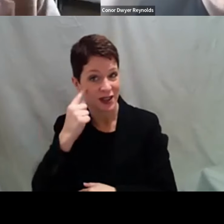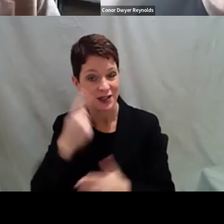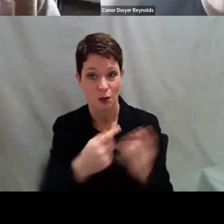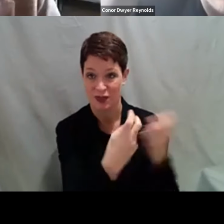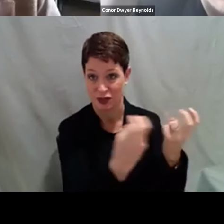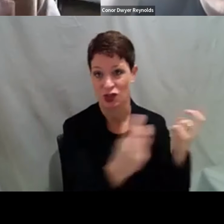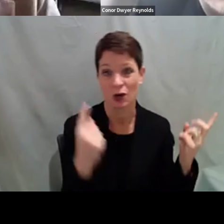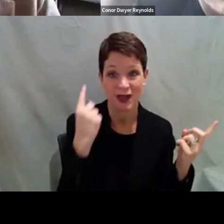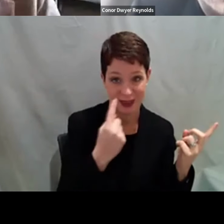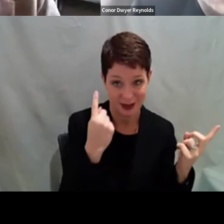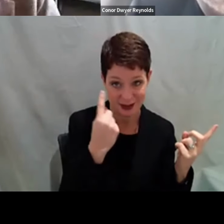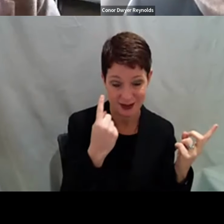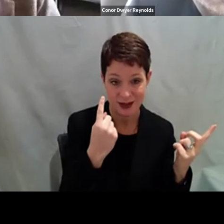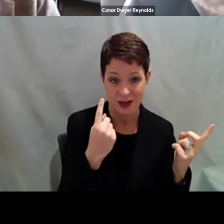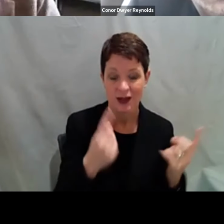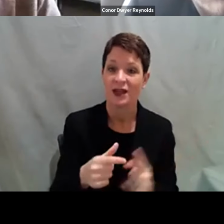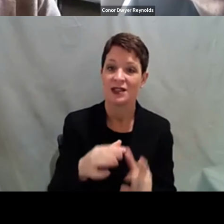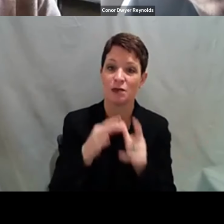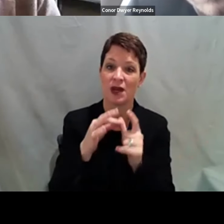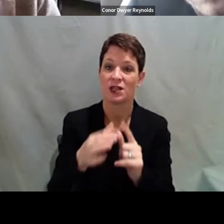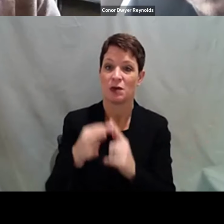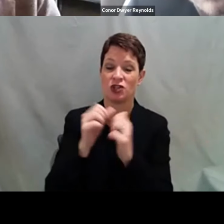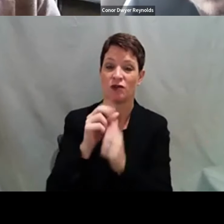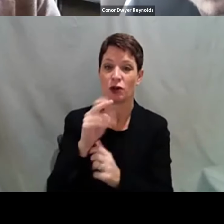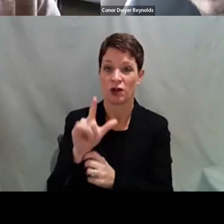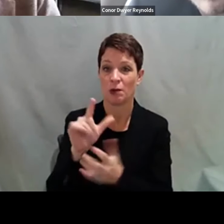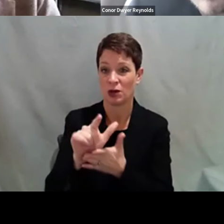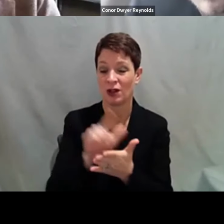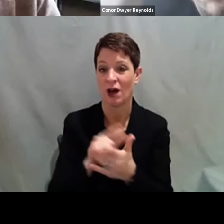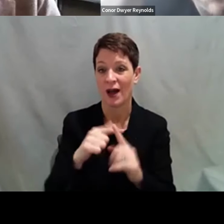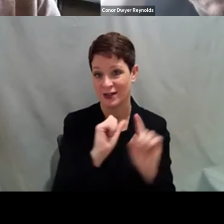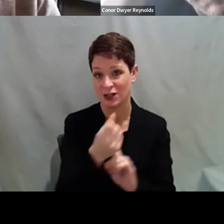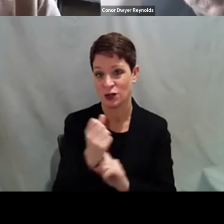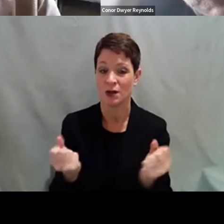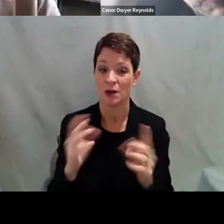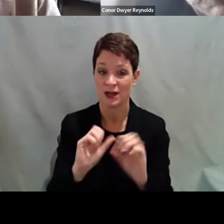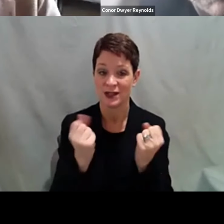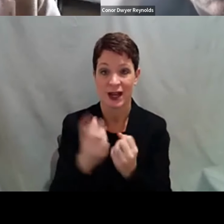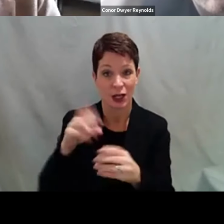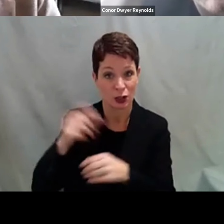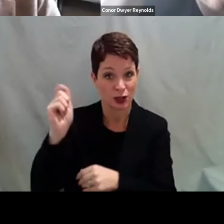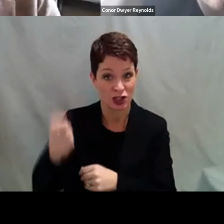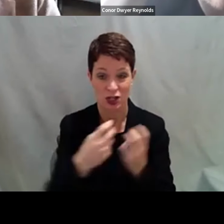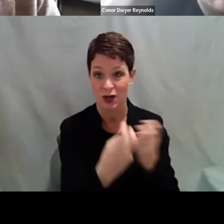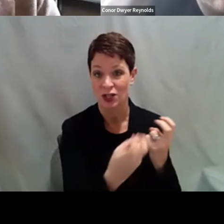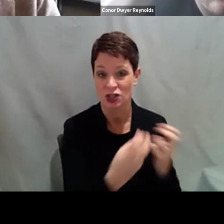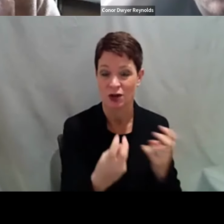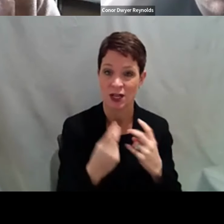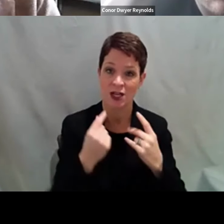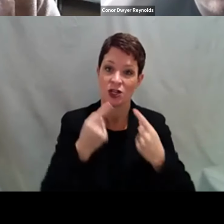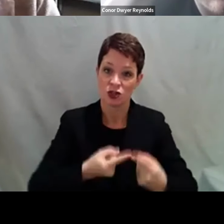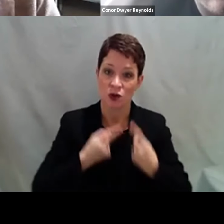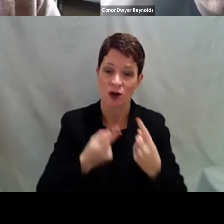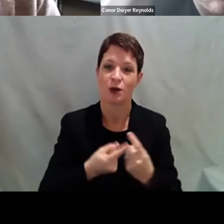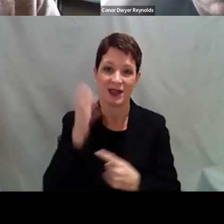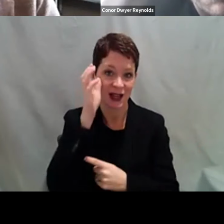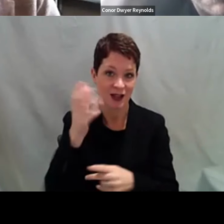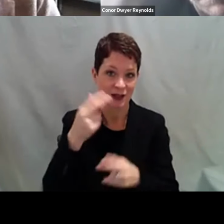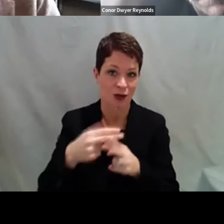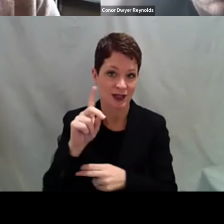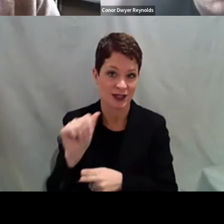thinks, especially in criminal law matters. A lot of society, including judges and jury, grapple with these notions of disability we